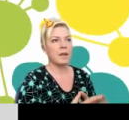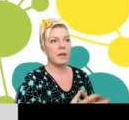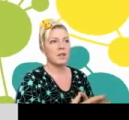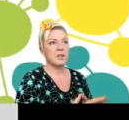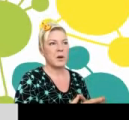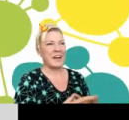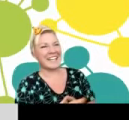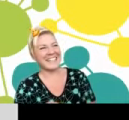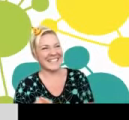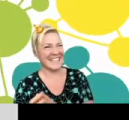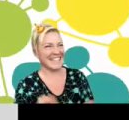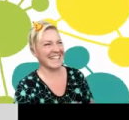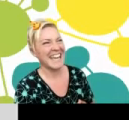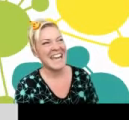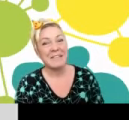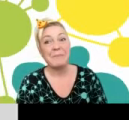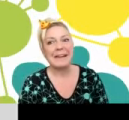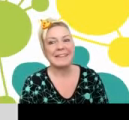Mm.